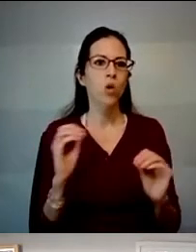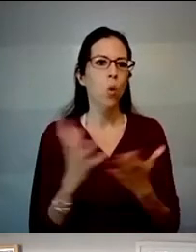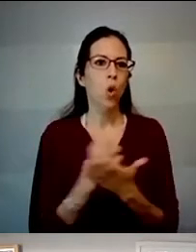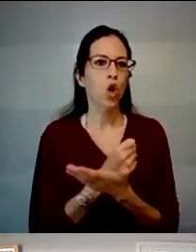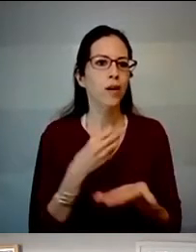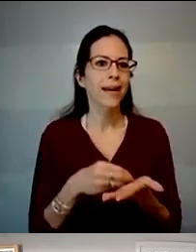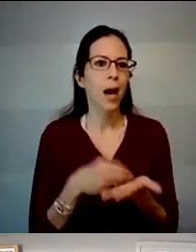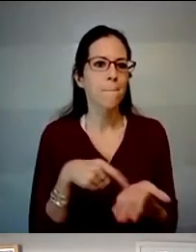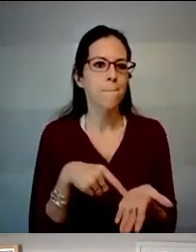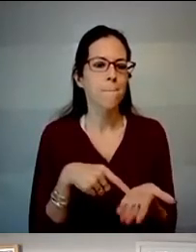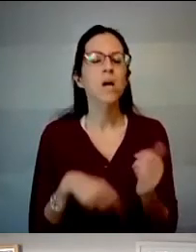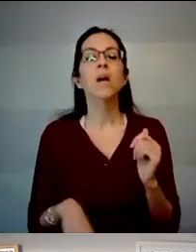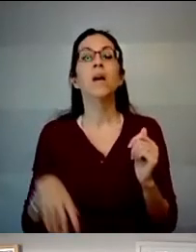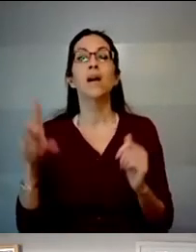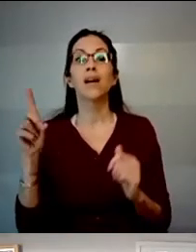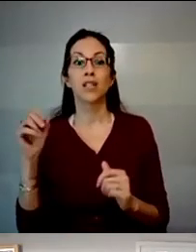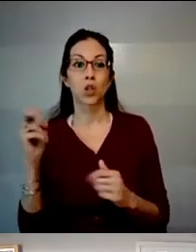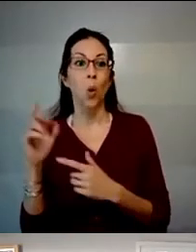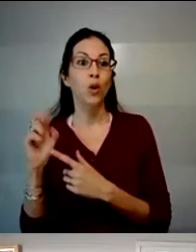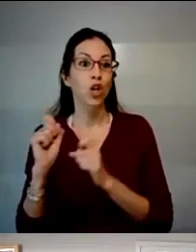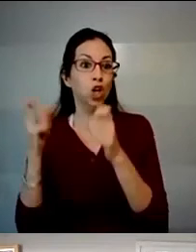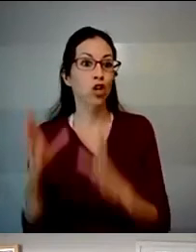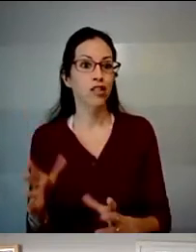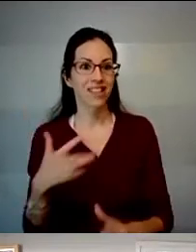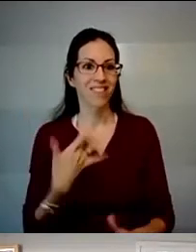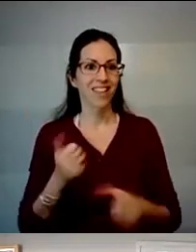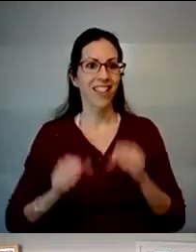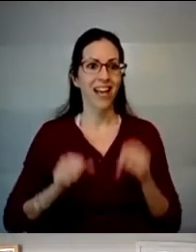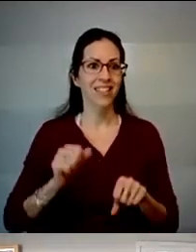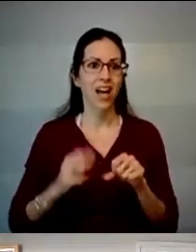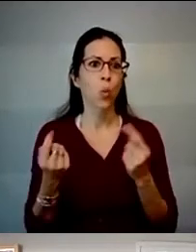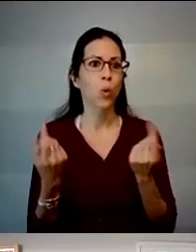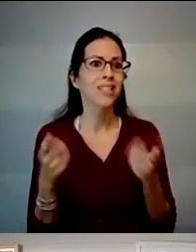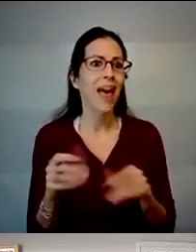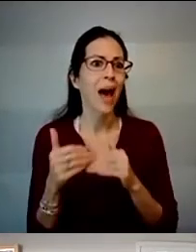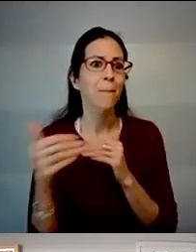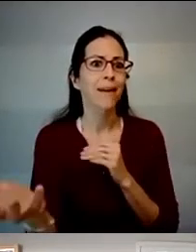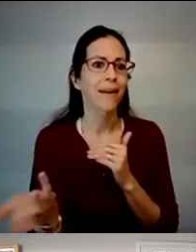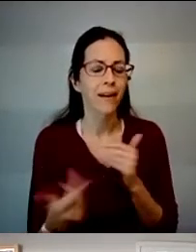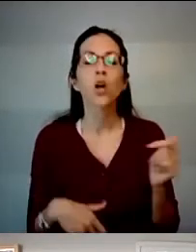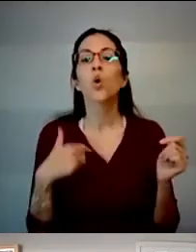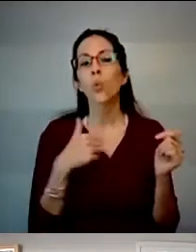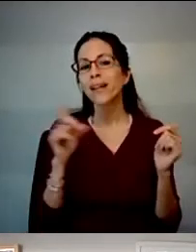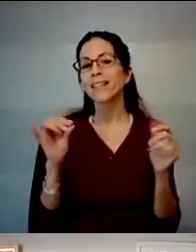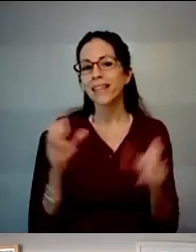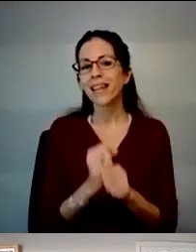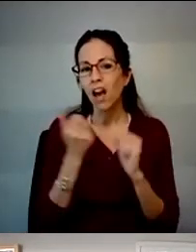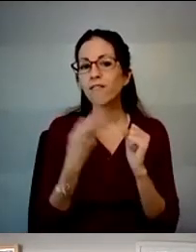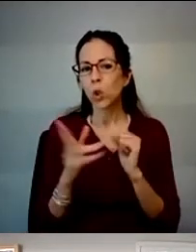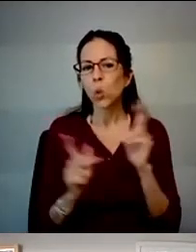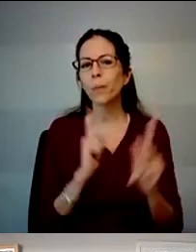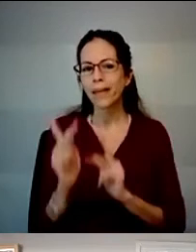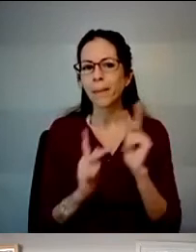donors were feeling just the anxiety of what is going to happen here. And so we did get a few people that were sort of like,